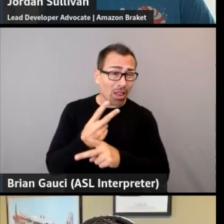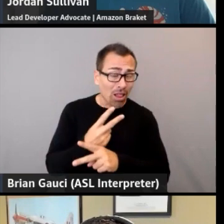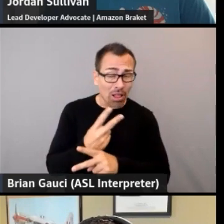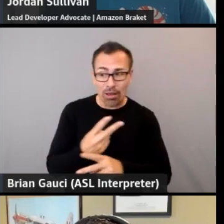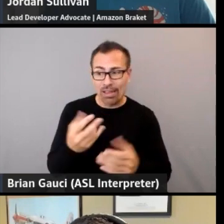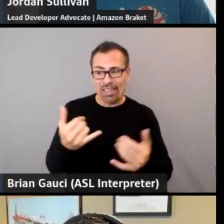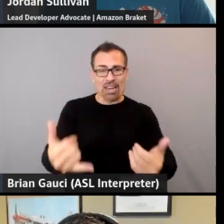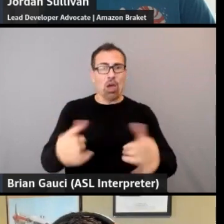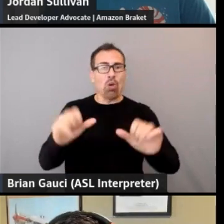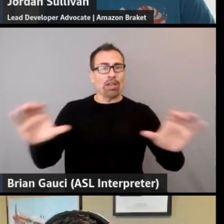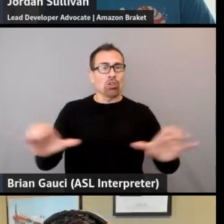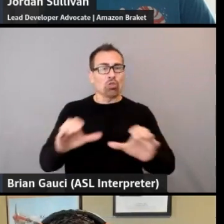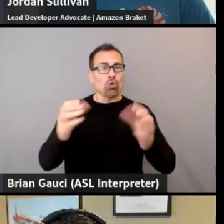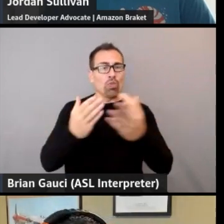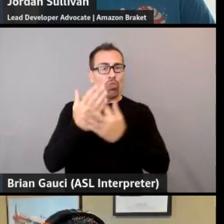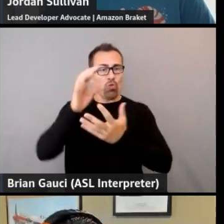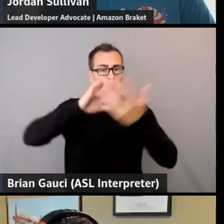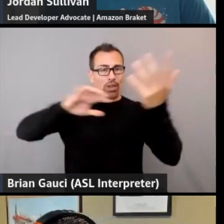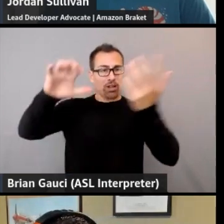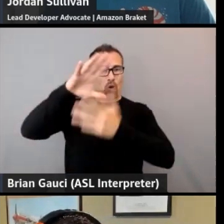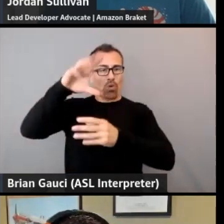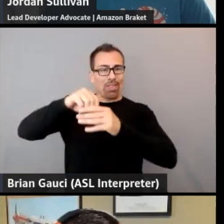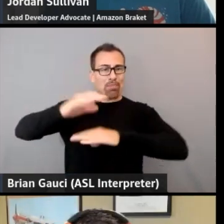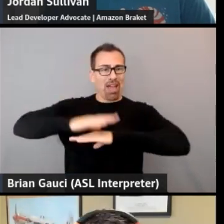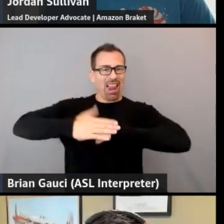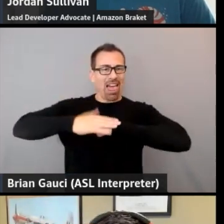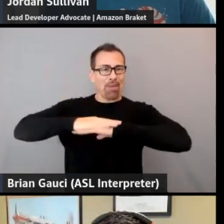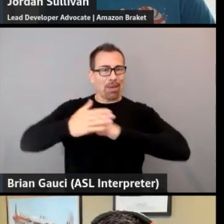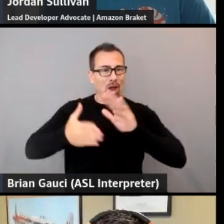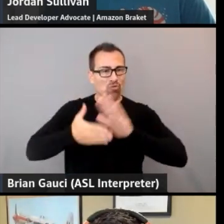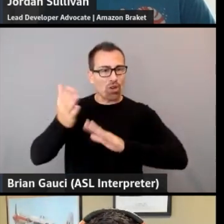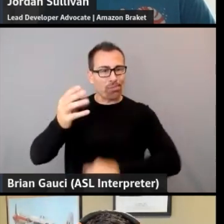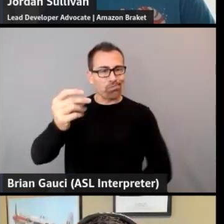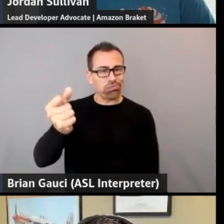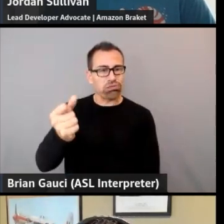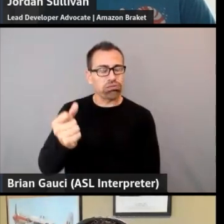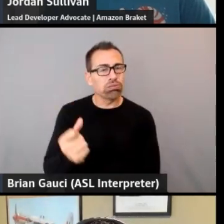my laptop, that same experiment. And I think